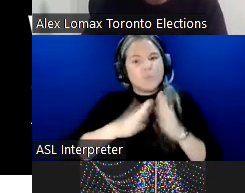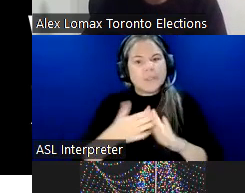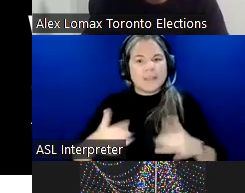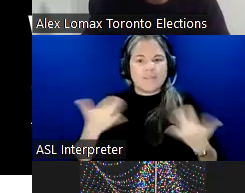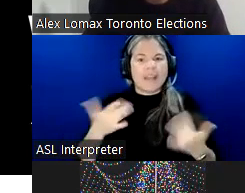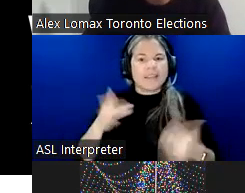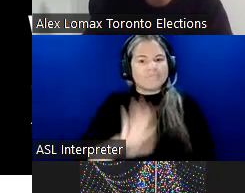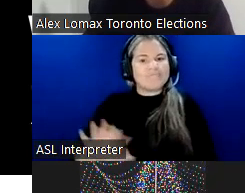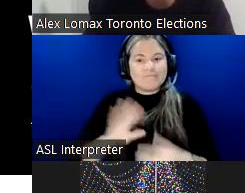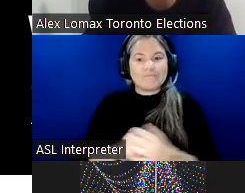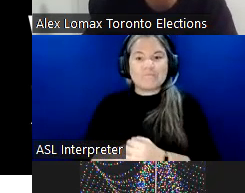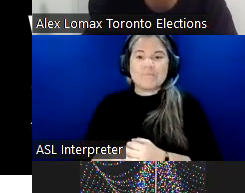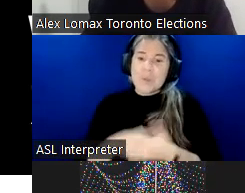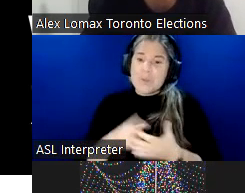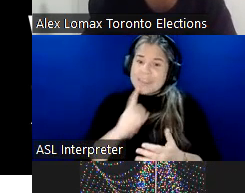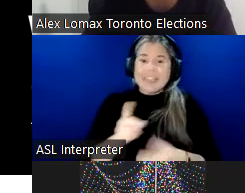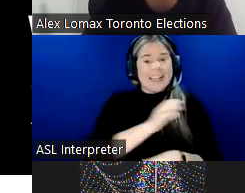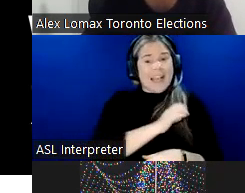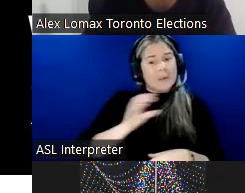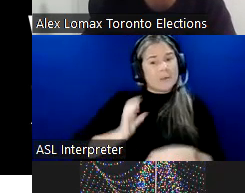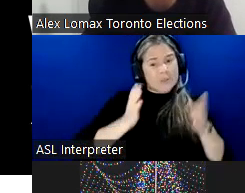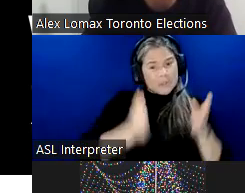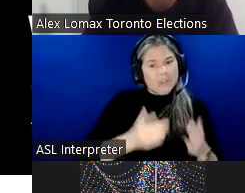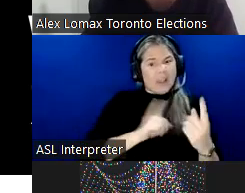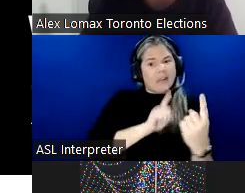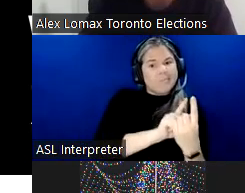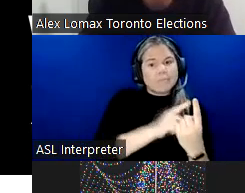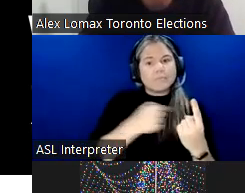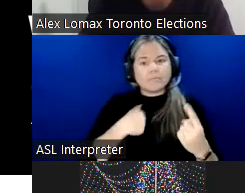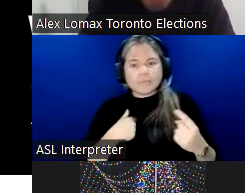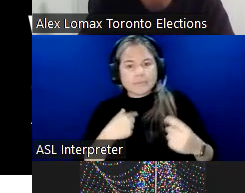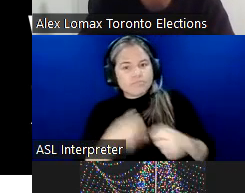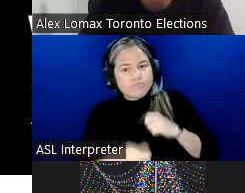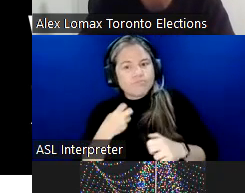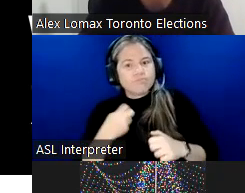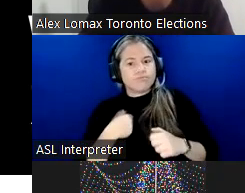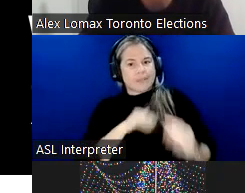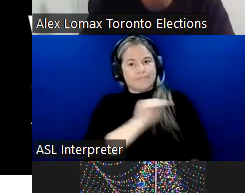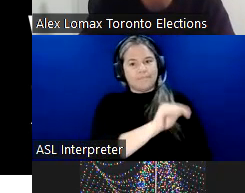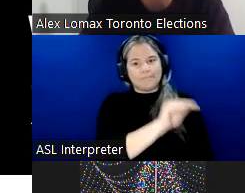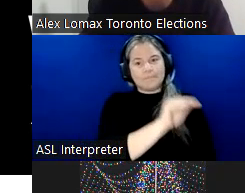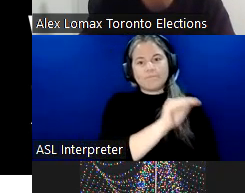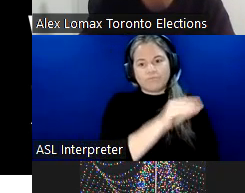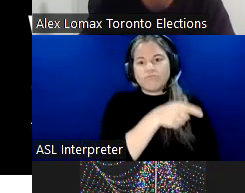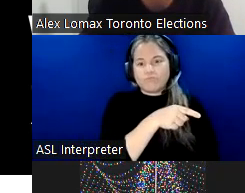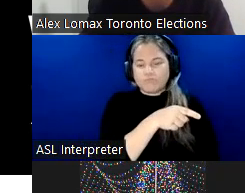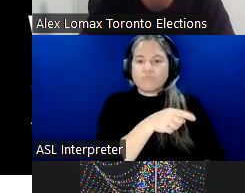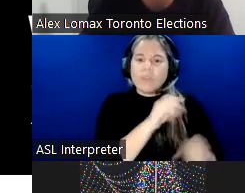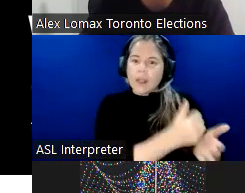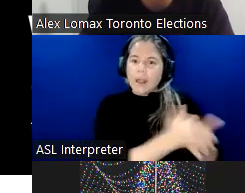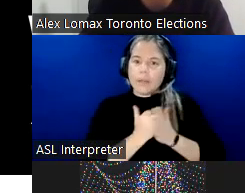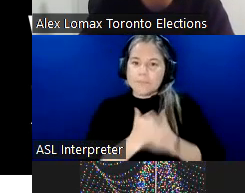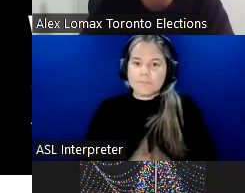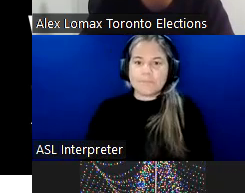the councillor is really your first port of call when you have a local issue. The first person you should go to is your councillor. They will be able to help you